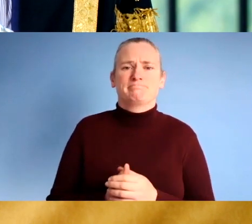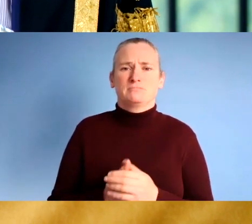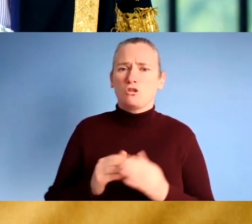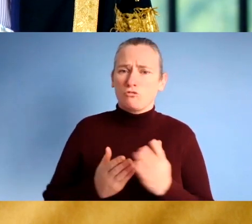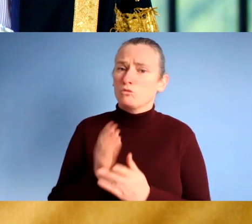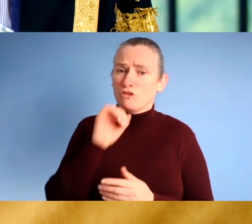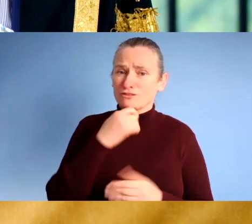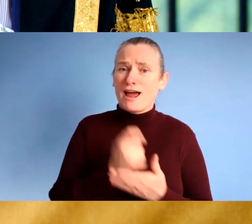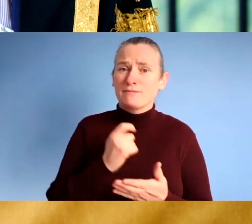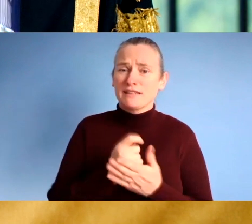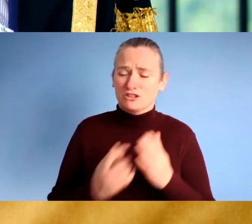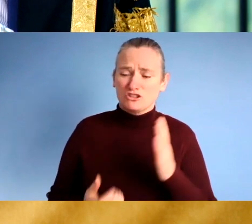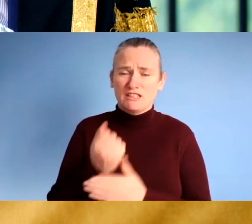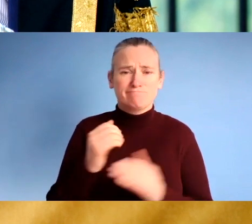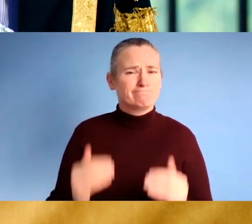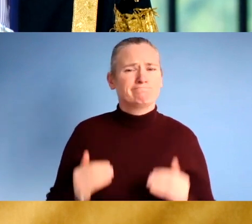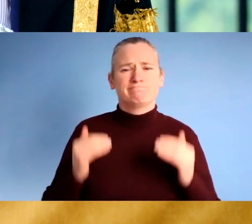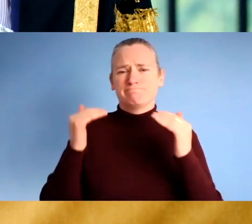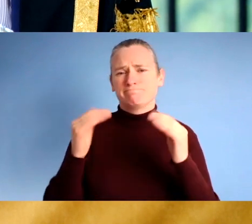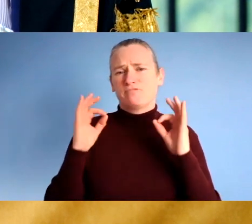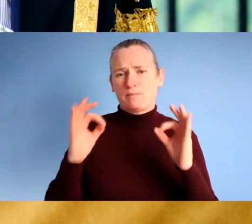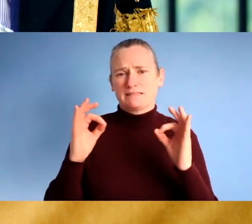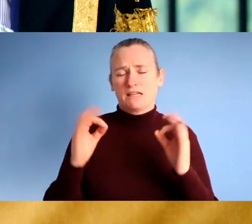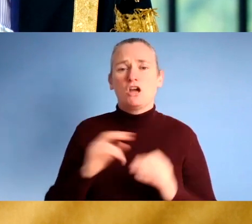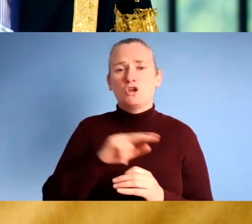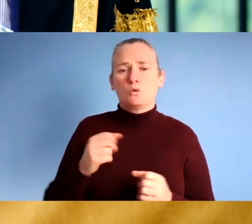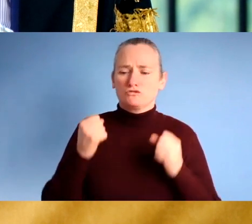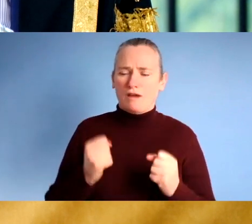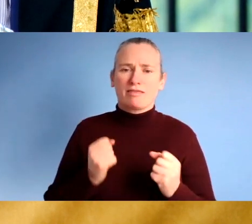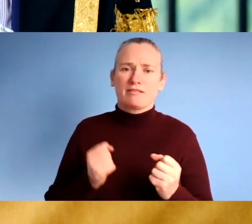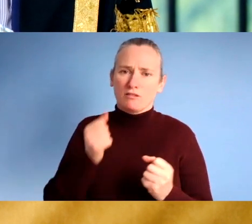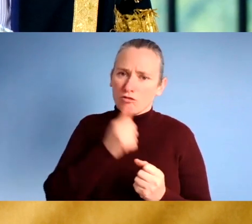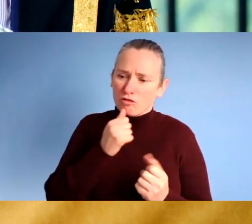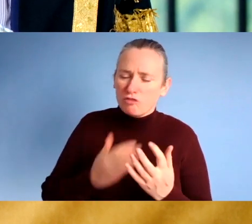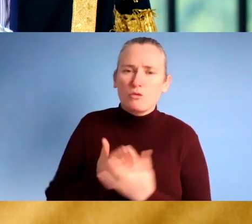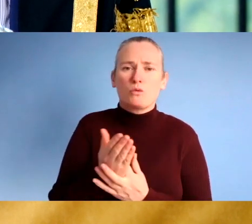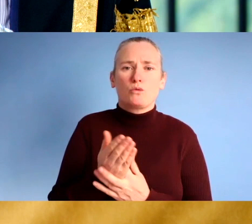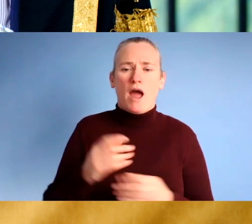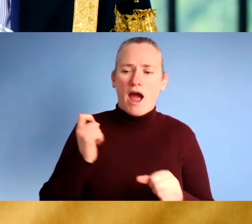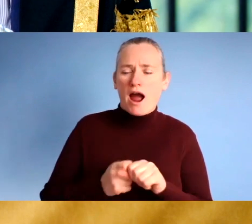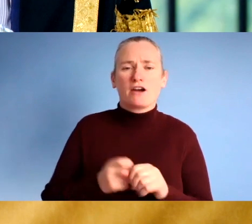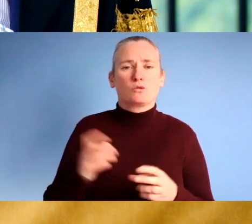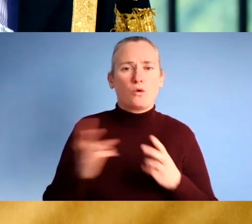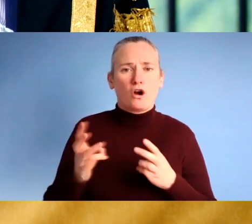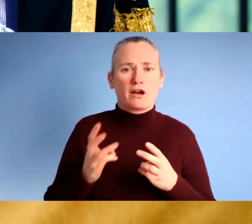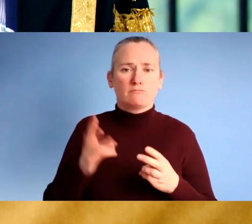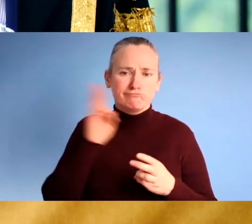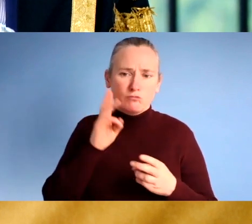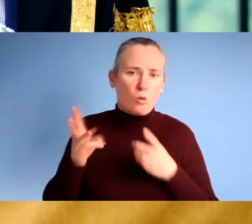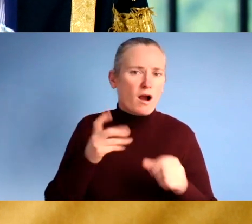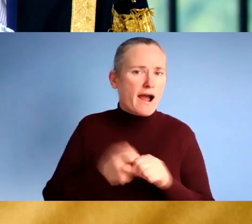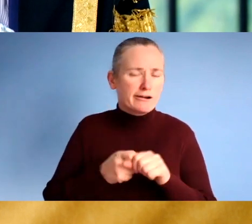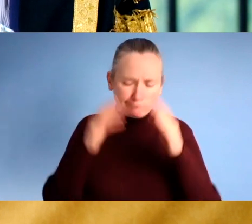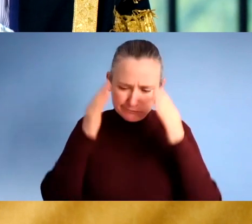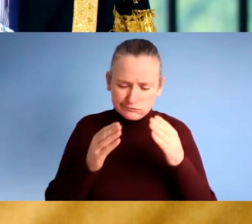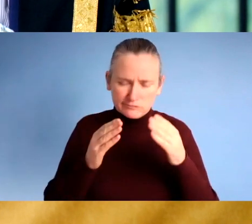through these tough times and achieved something remarkable. Your resilience, your hard work, your commitment have brought you to this very